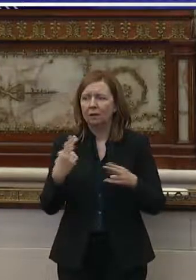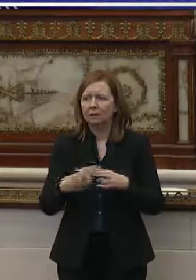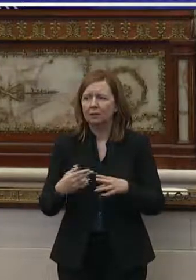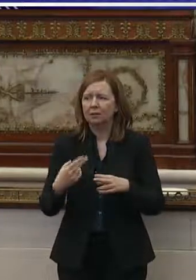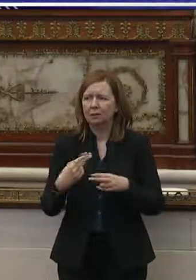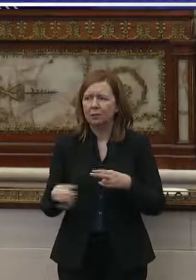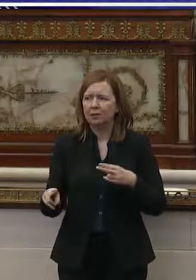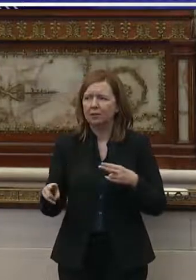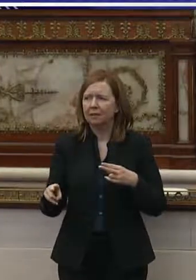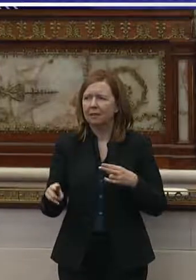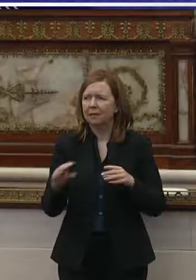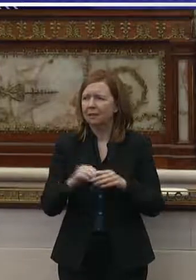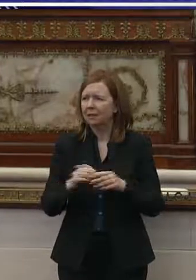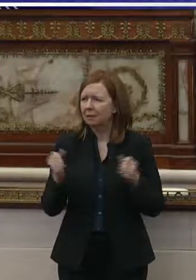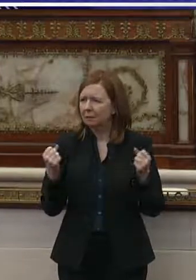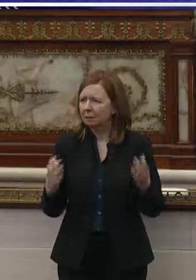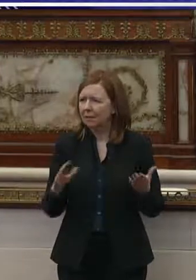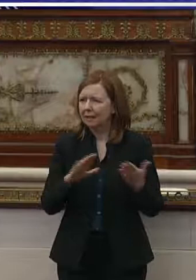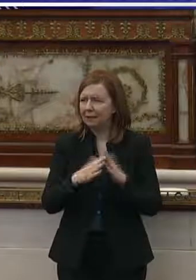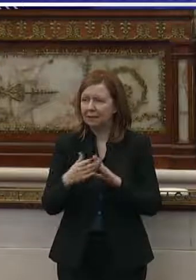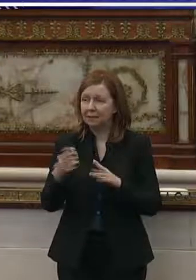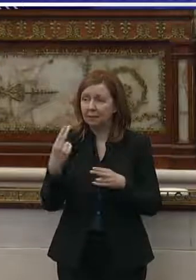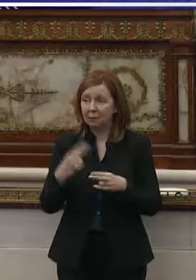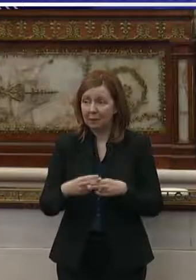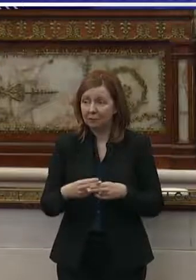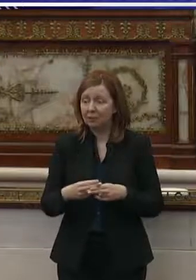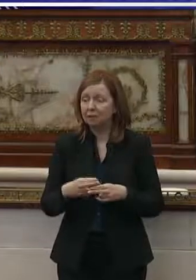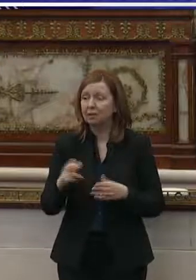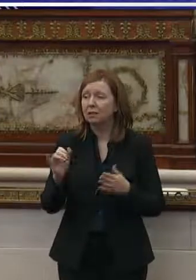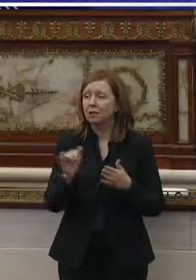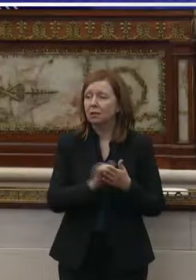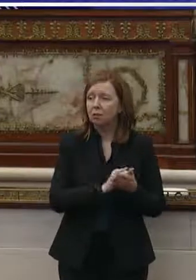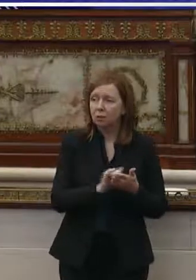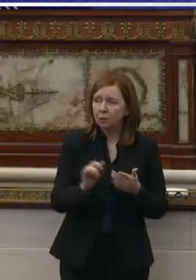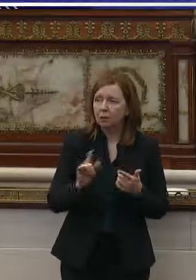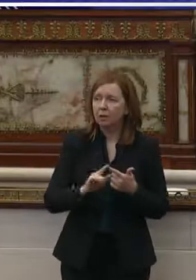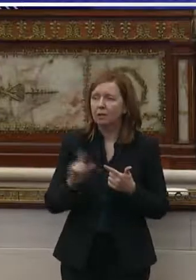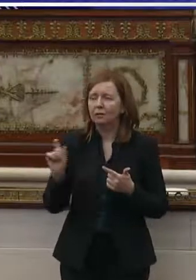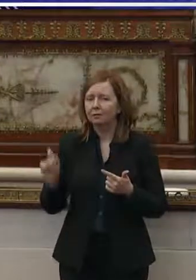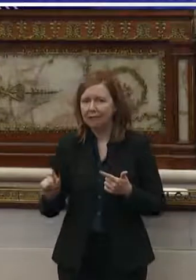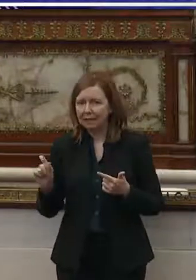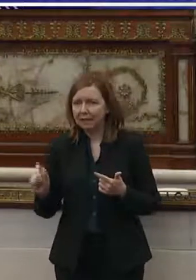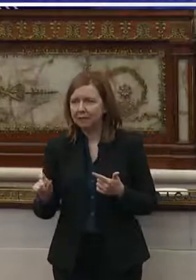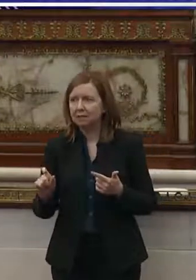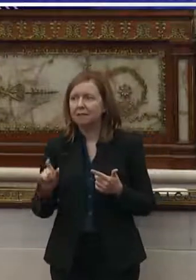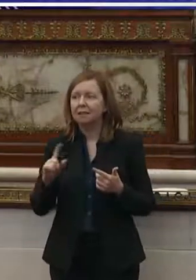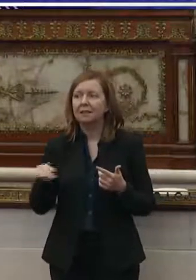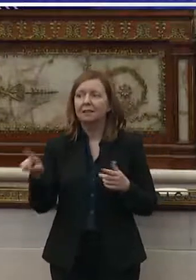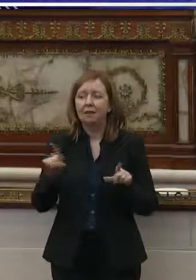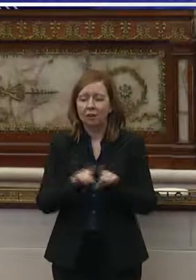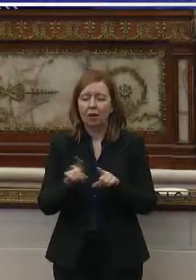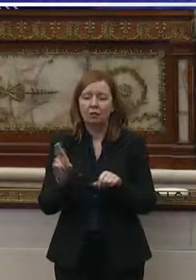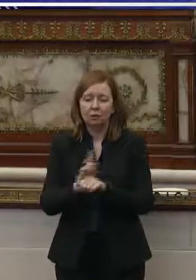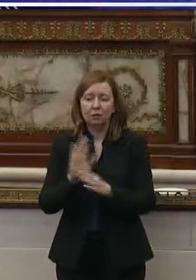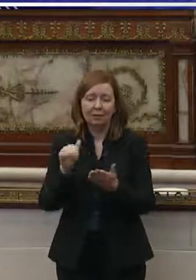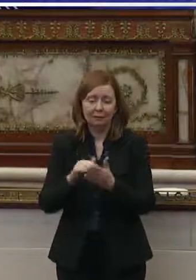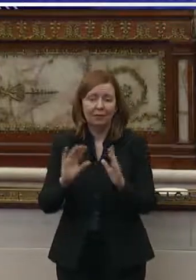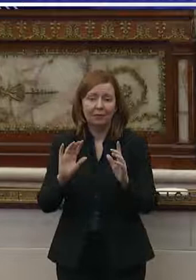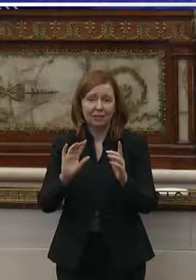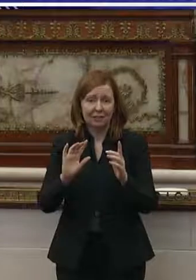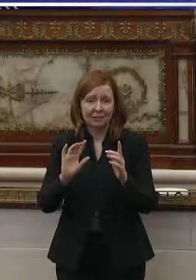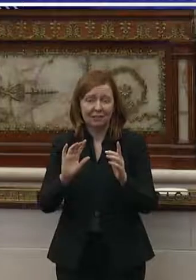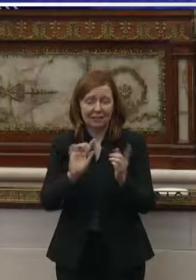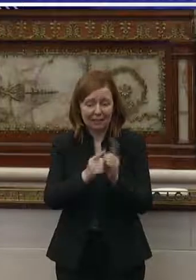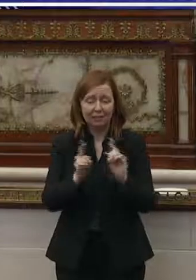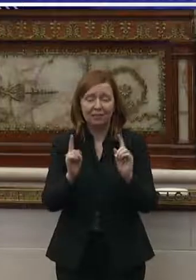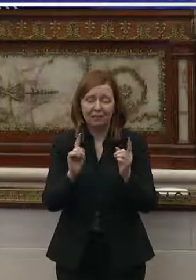briefly, in a number of those cities that you mentioned, New York and Phoenix, they're also using convention centers in addition to their